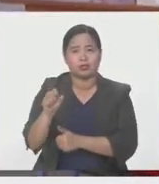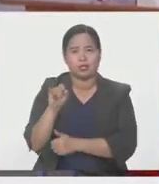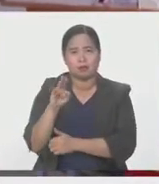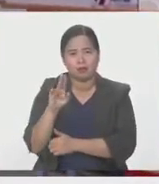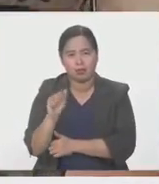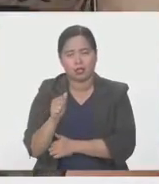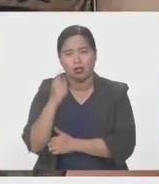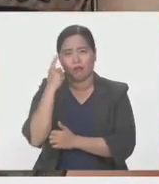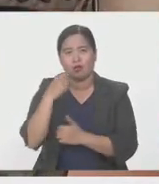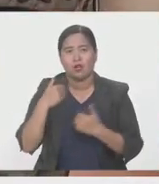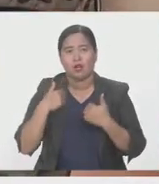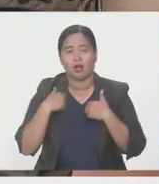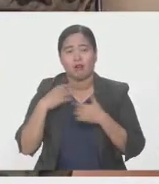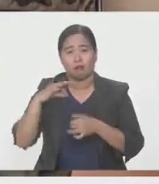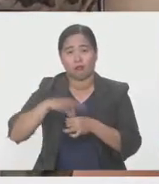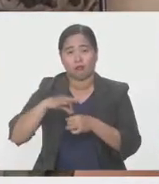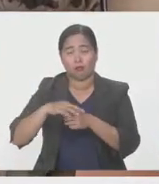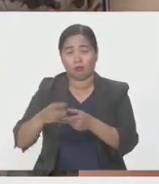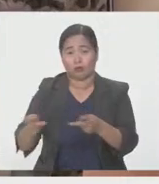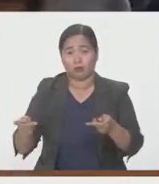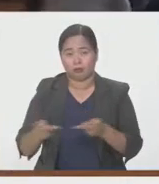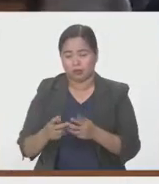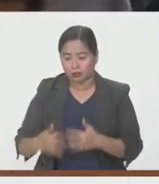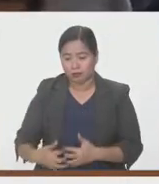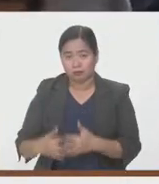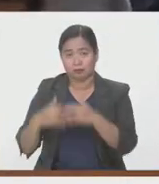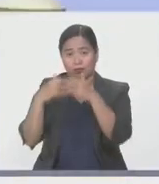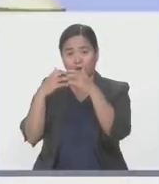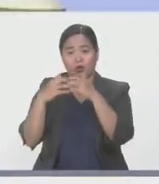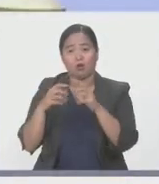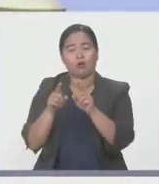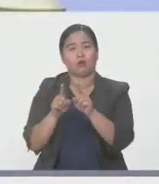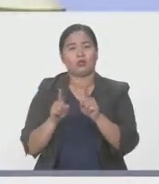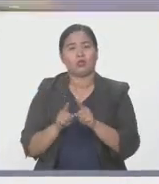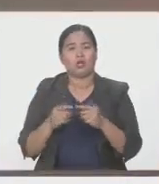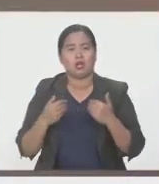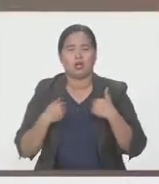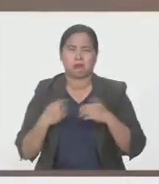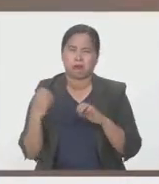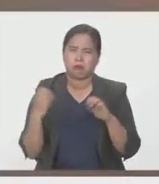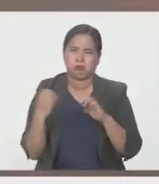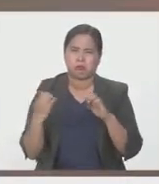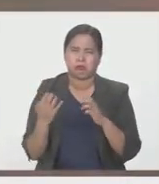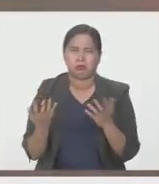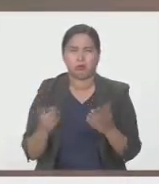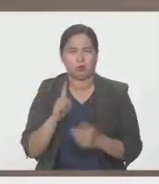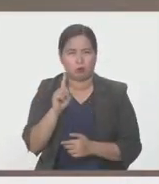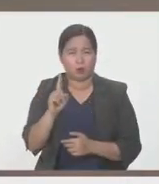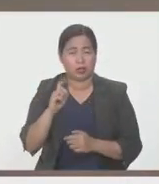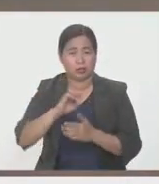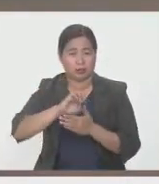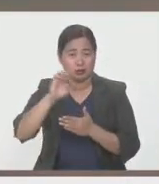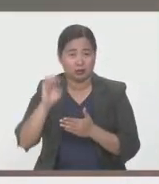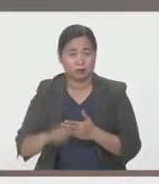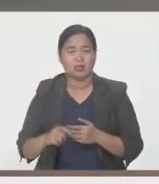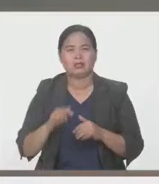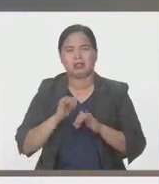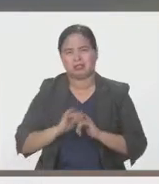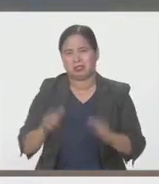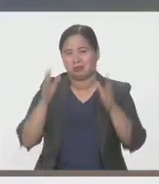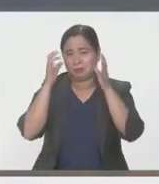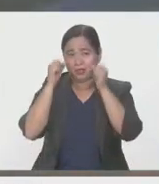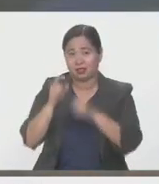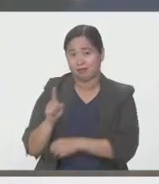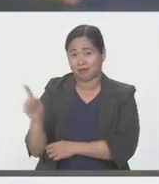to stage pop-up voting stations. Political analysts expect only one outcome, and that is incumbent President Vladimir